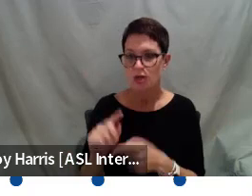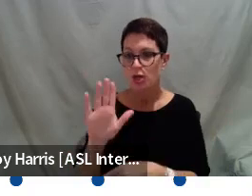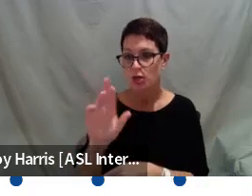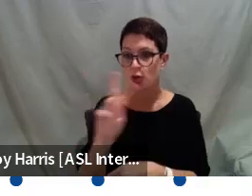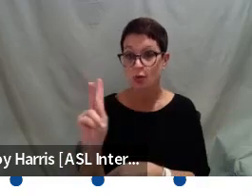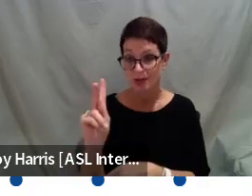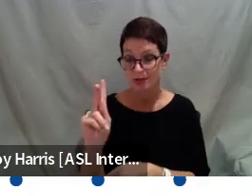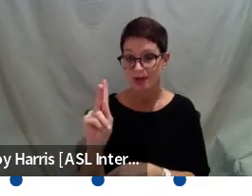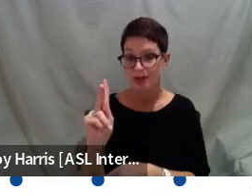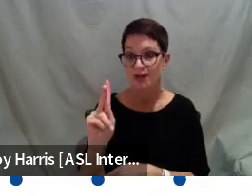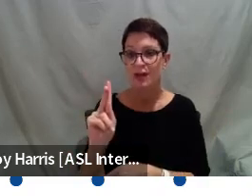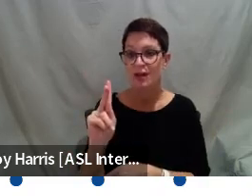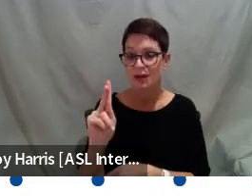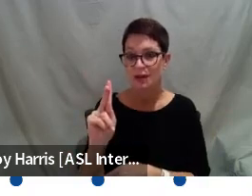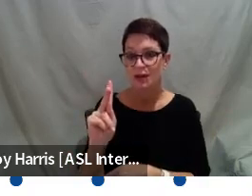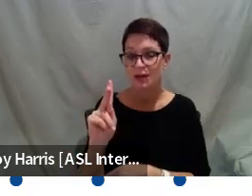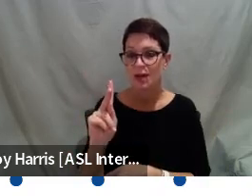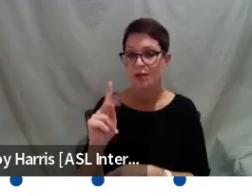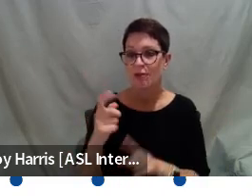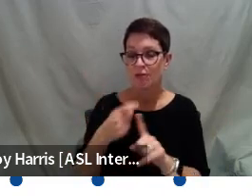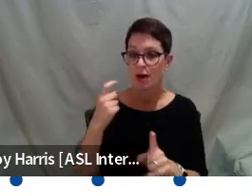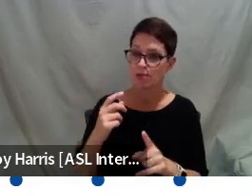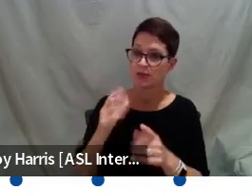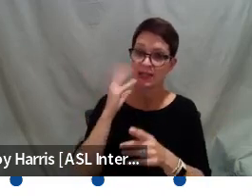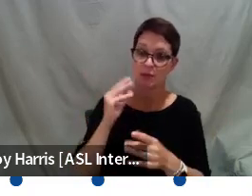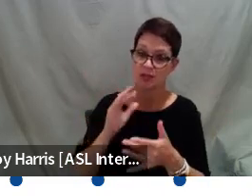of experiencing a heat-related illness.